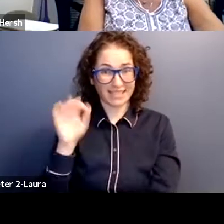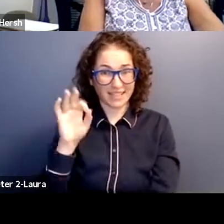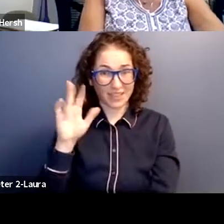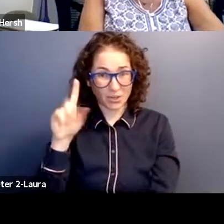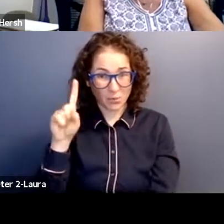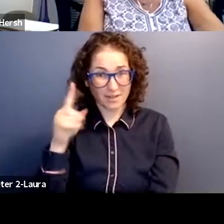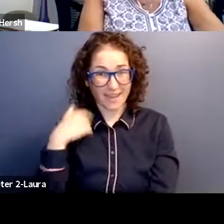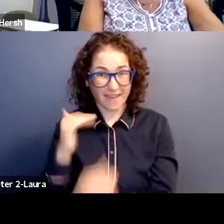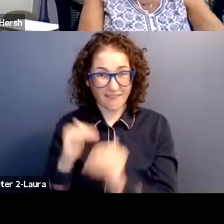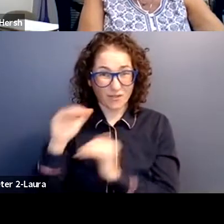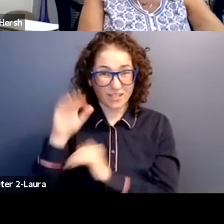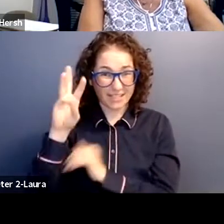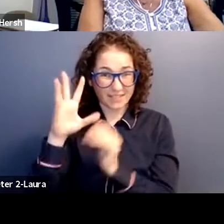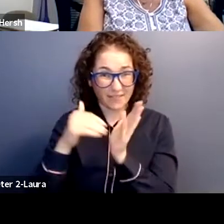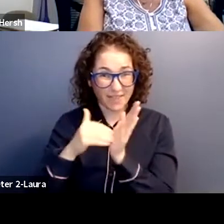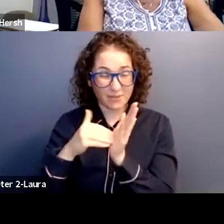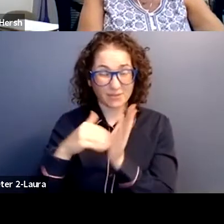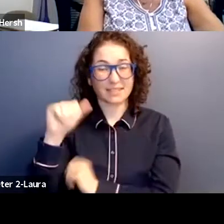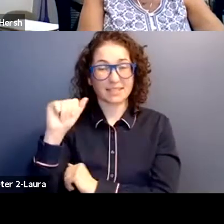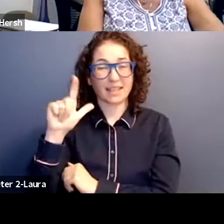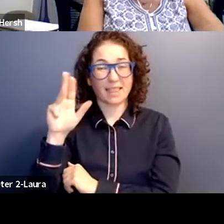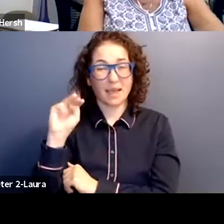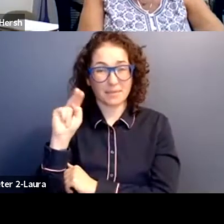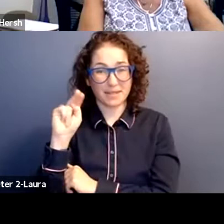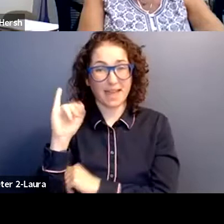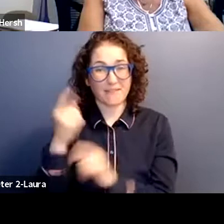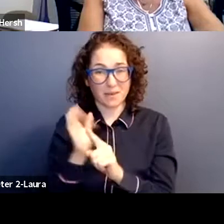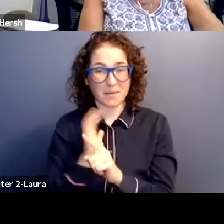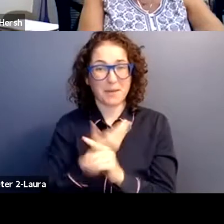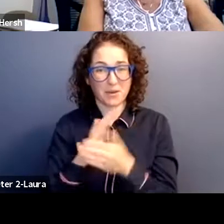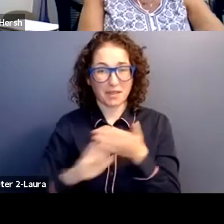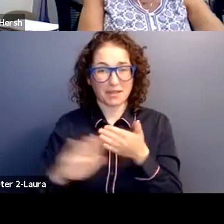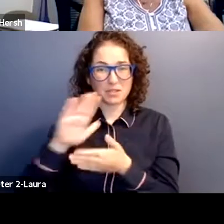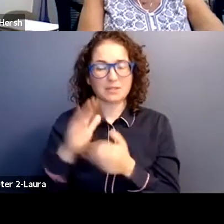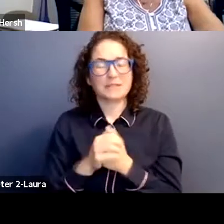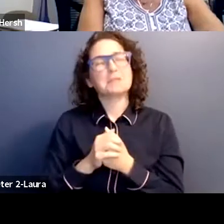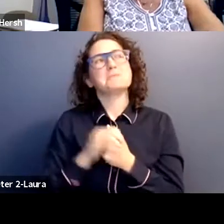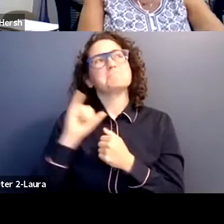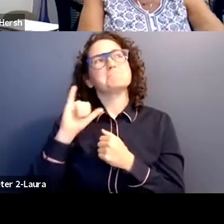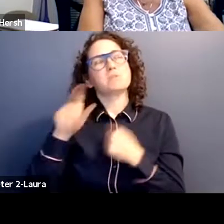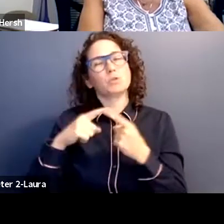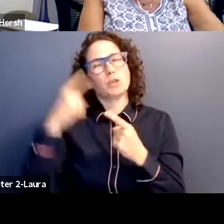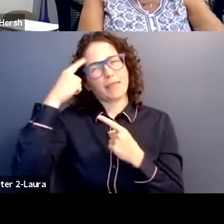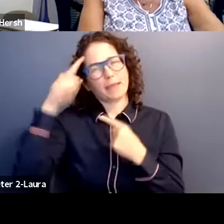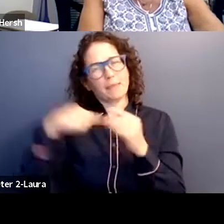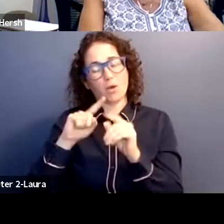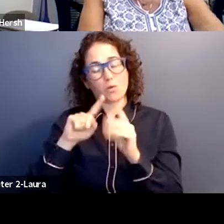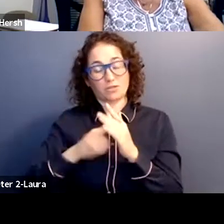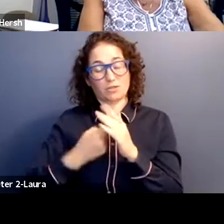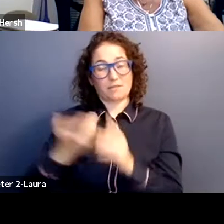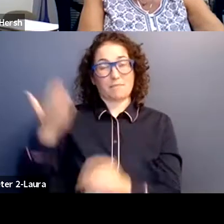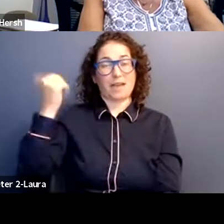over 65,000 alumni from the Berkeley College family. Now, when you think about our start back in the